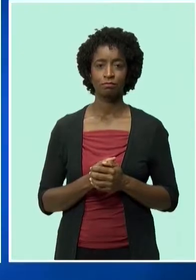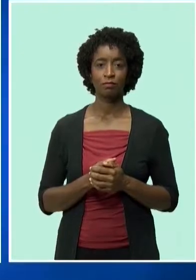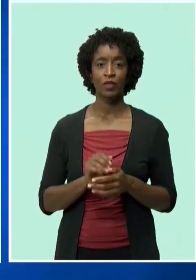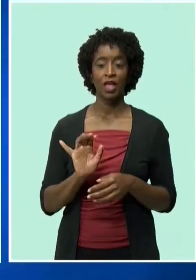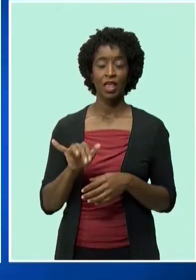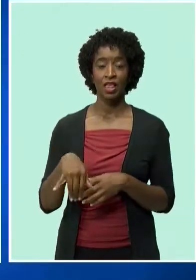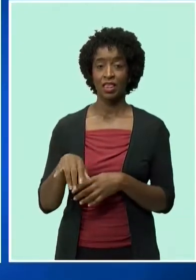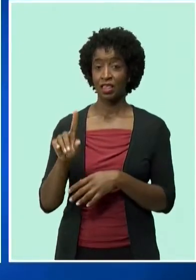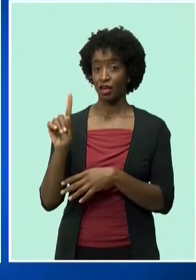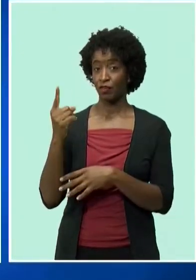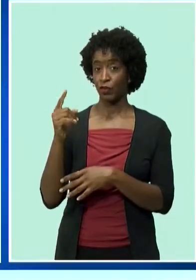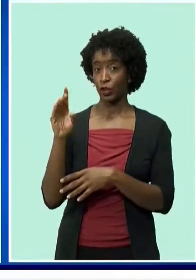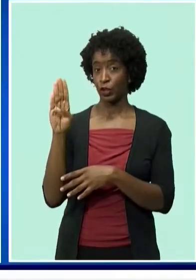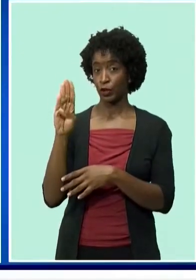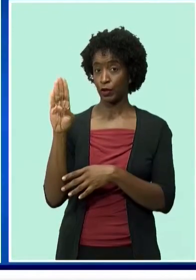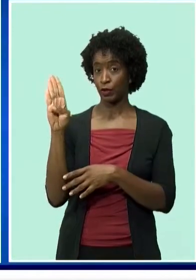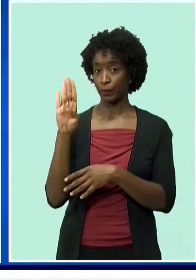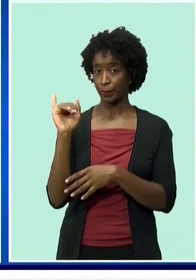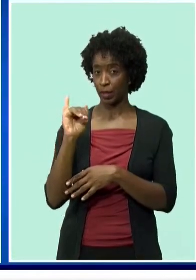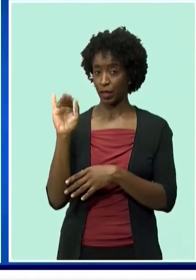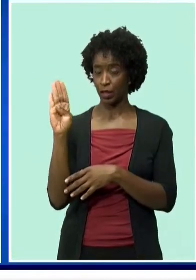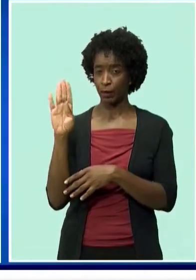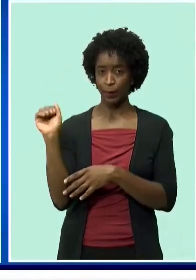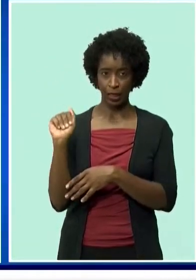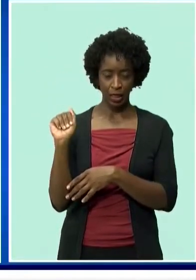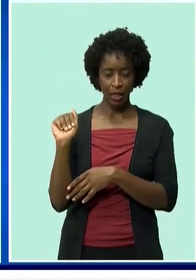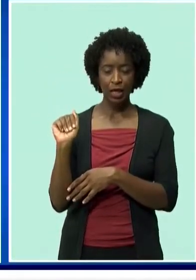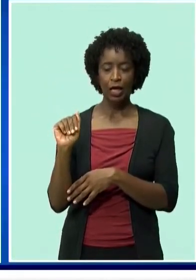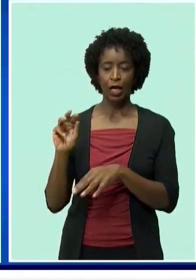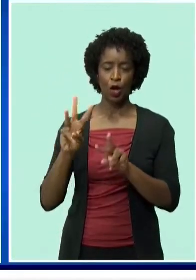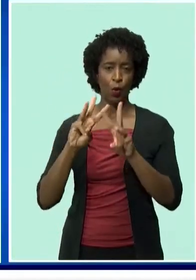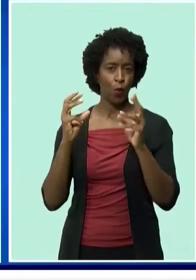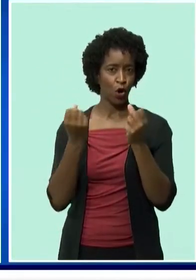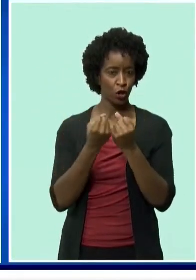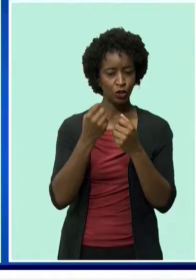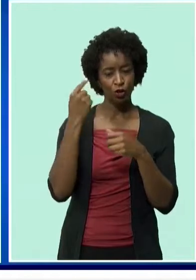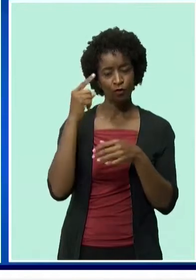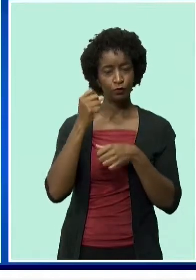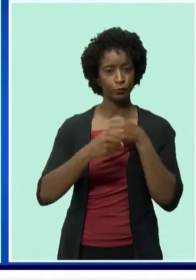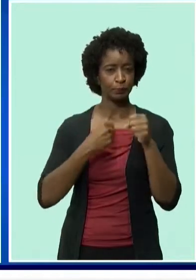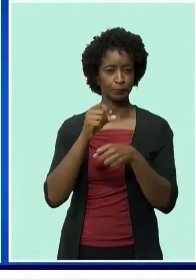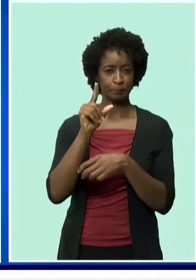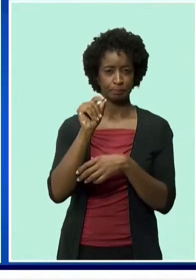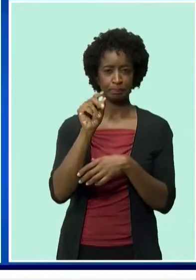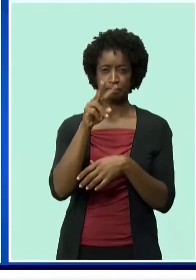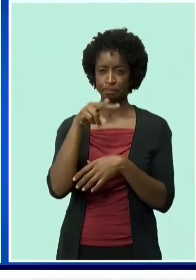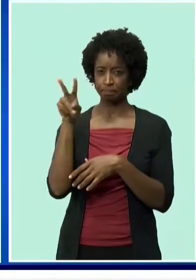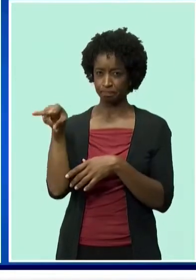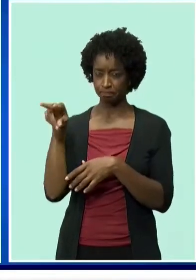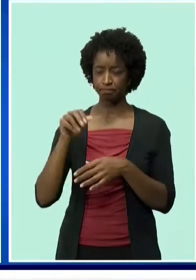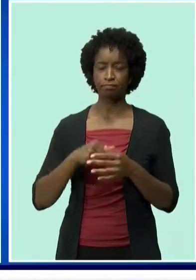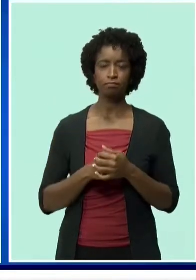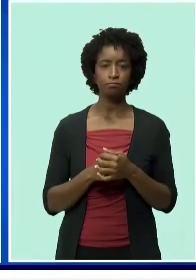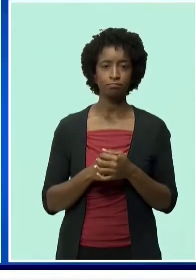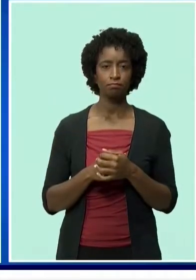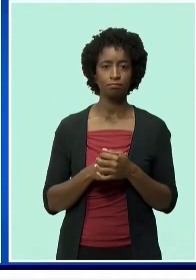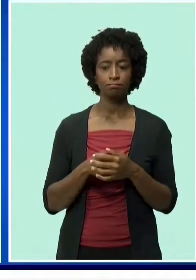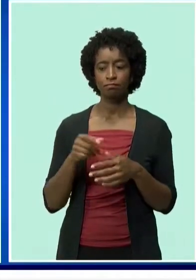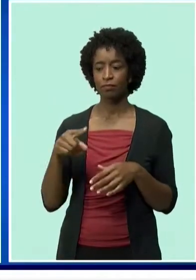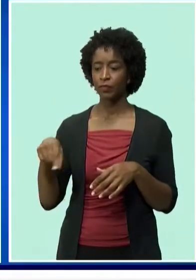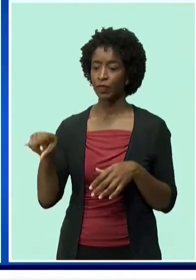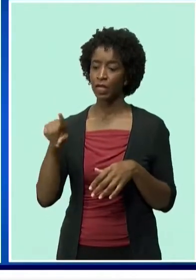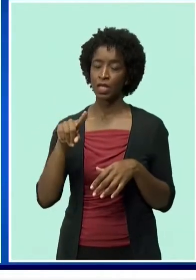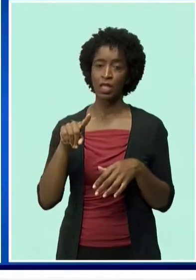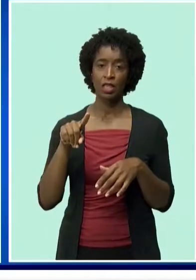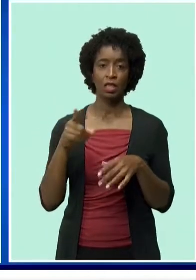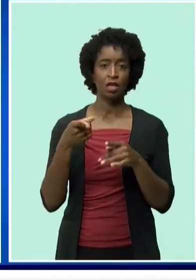first luncheon seminar for 2022, and along with scores of businessmen and women, the association hosted a high-level delegation of